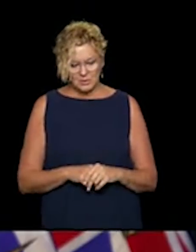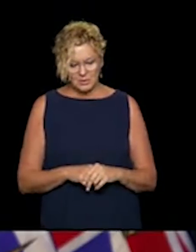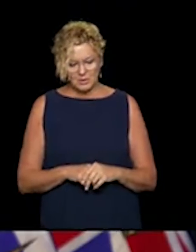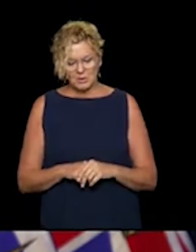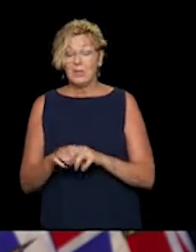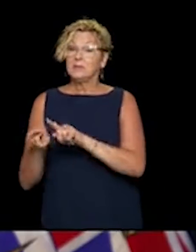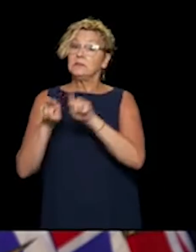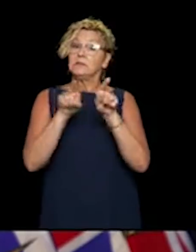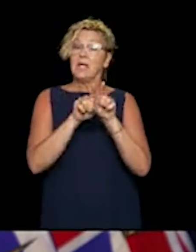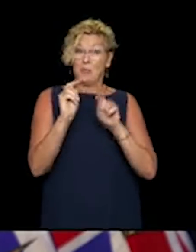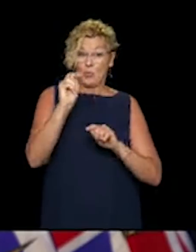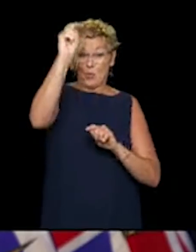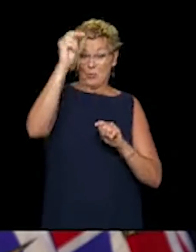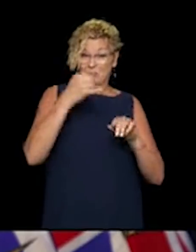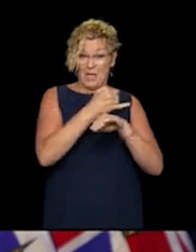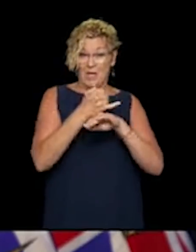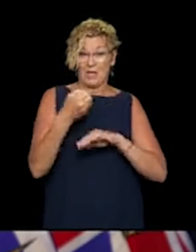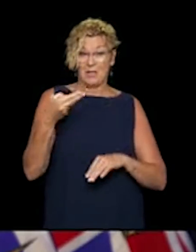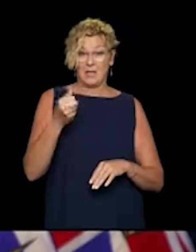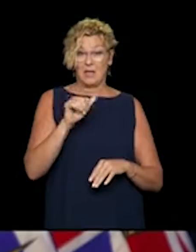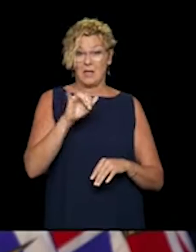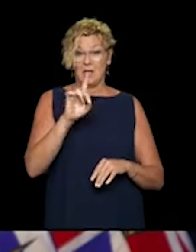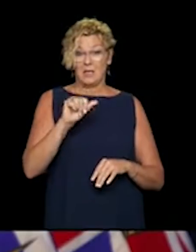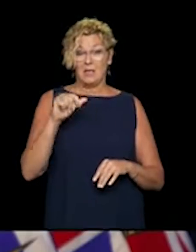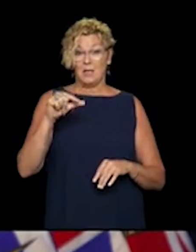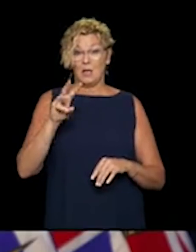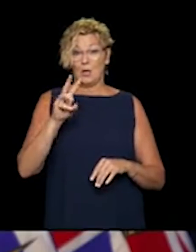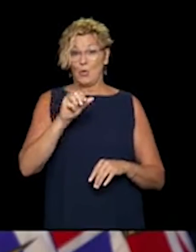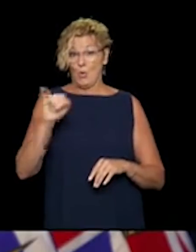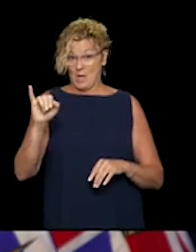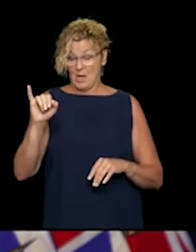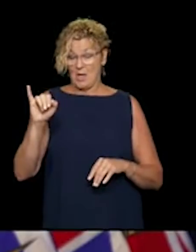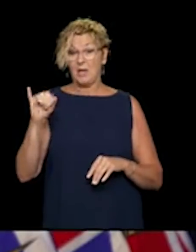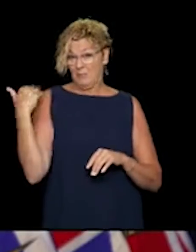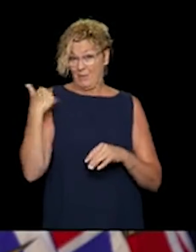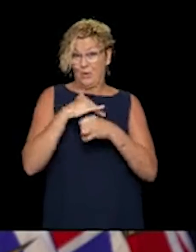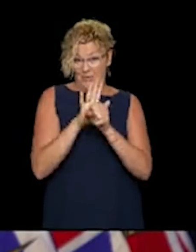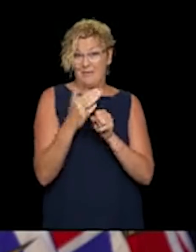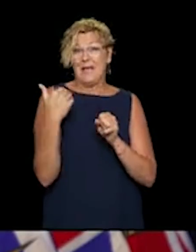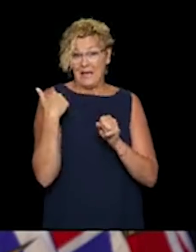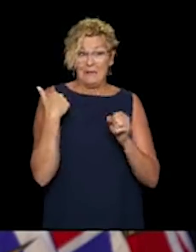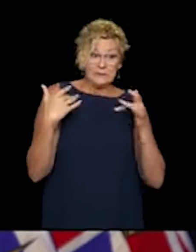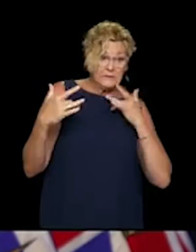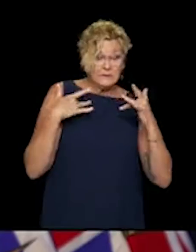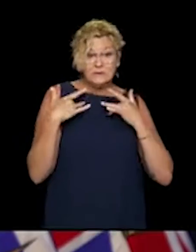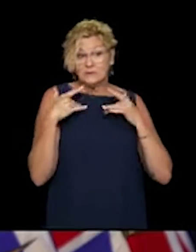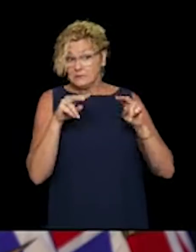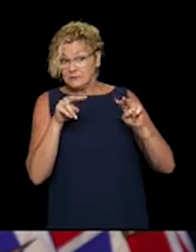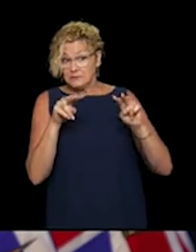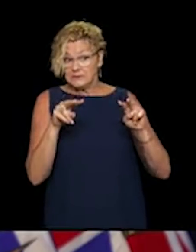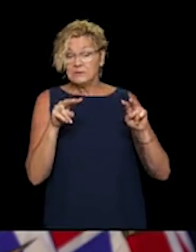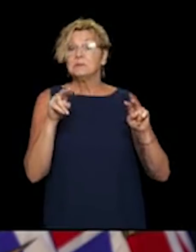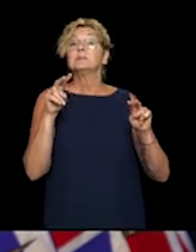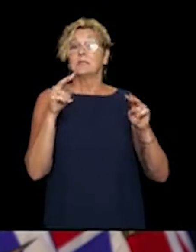On Friday as well, we announced that the Haida Gwaii outbreak has also been declared over, and it really is the